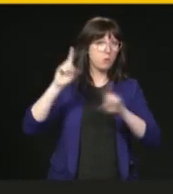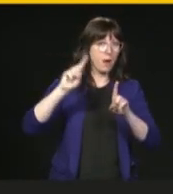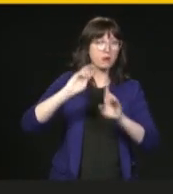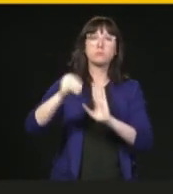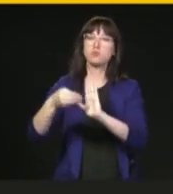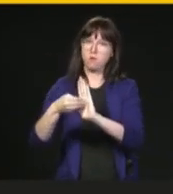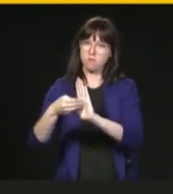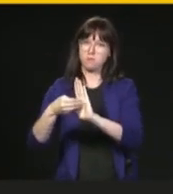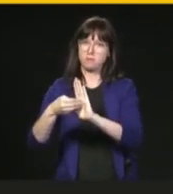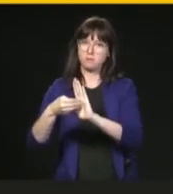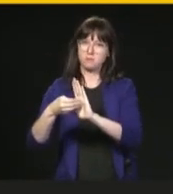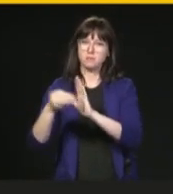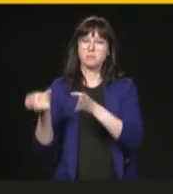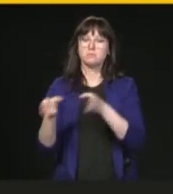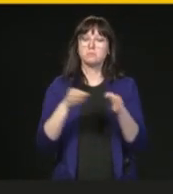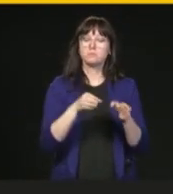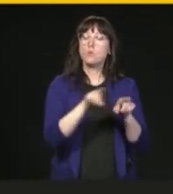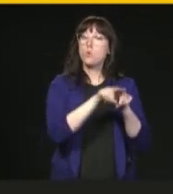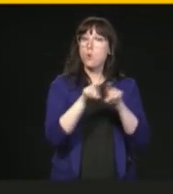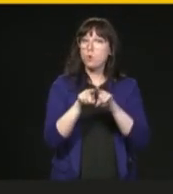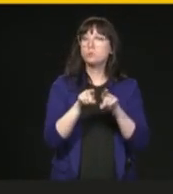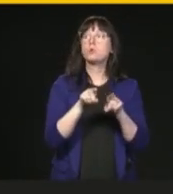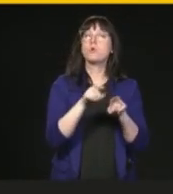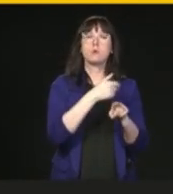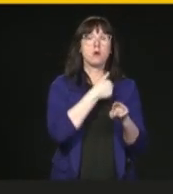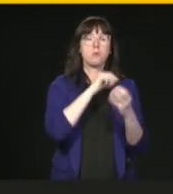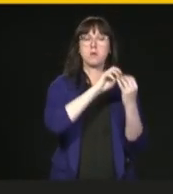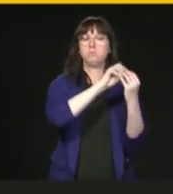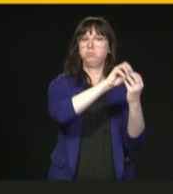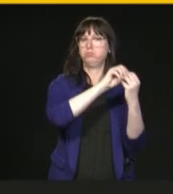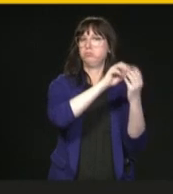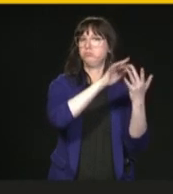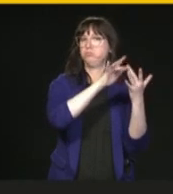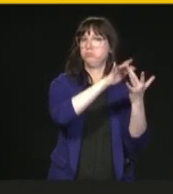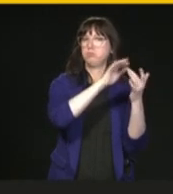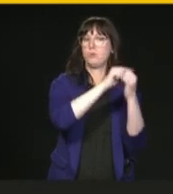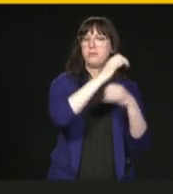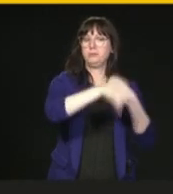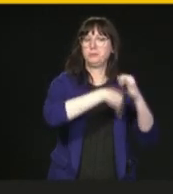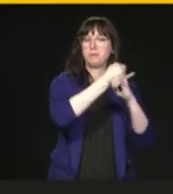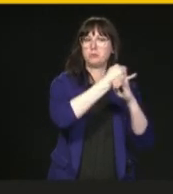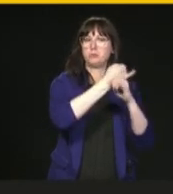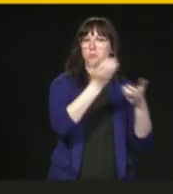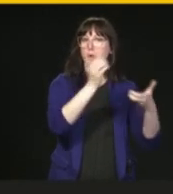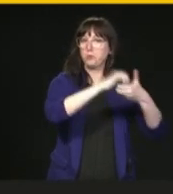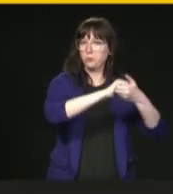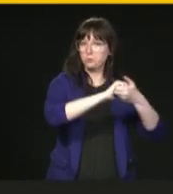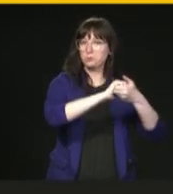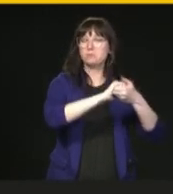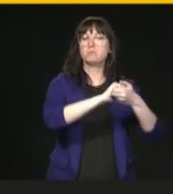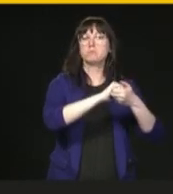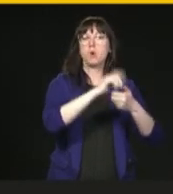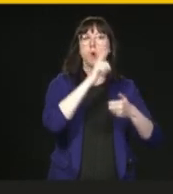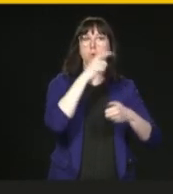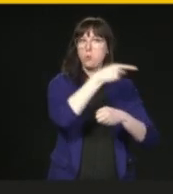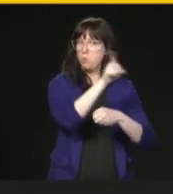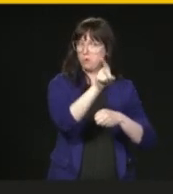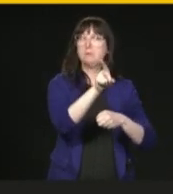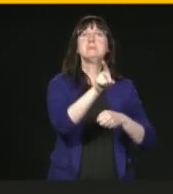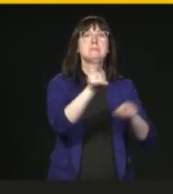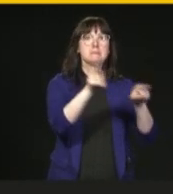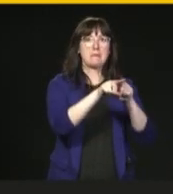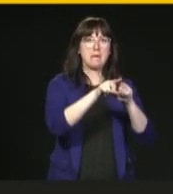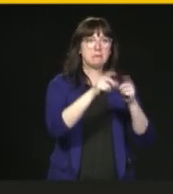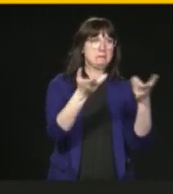same time, our government is in close contact with our international partners who are also facing